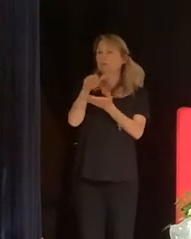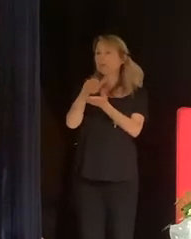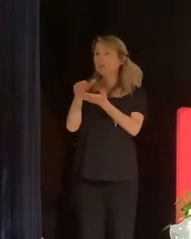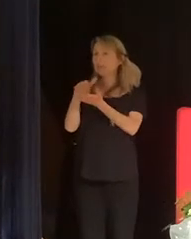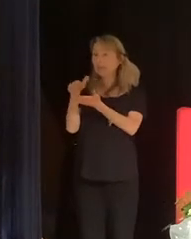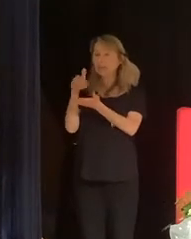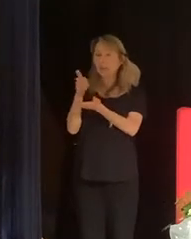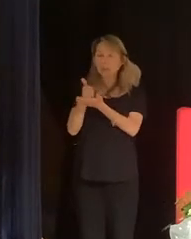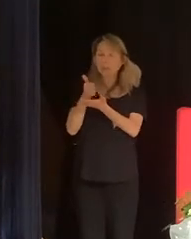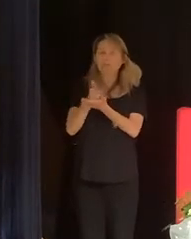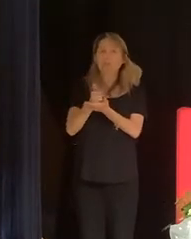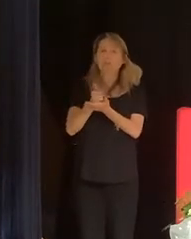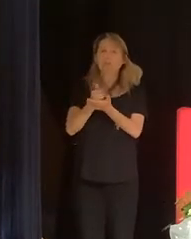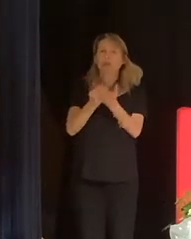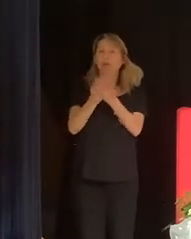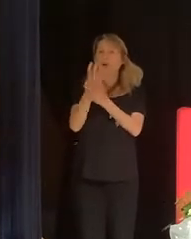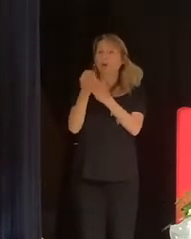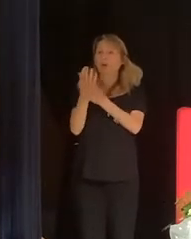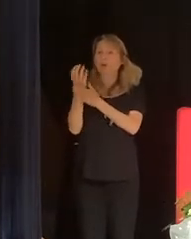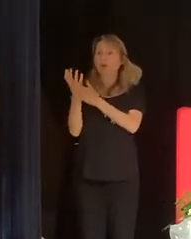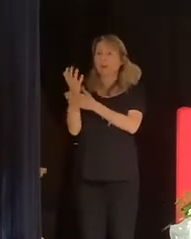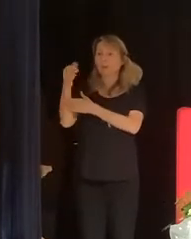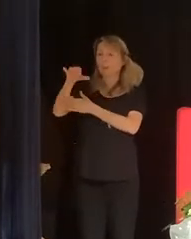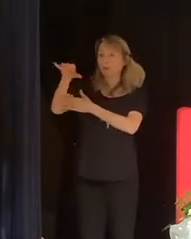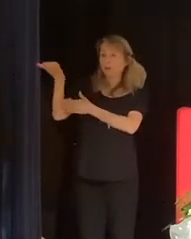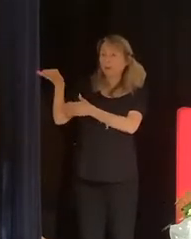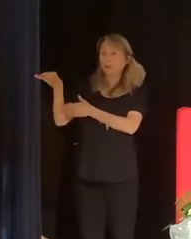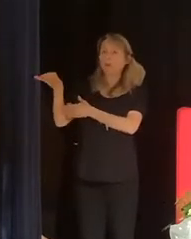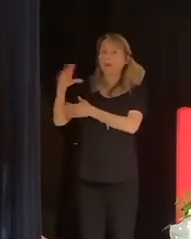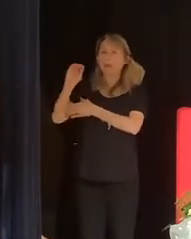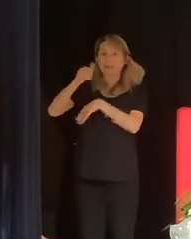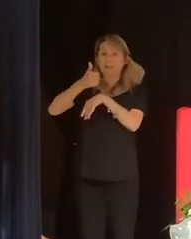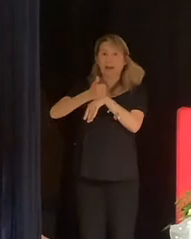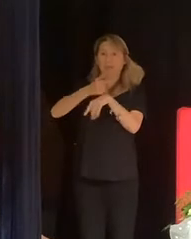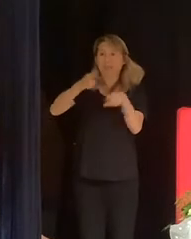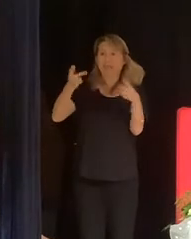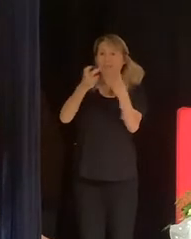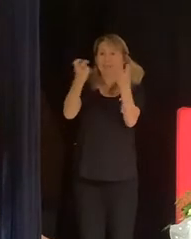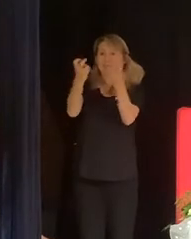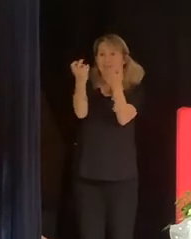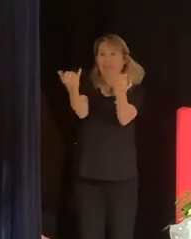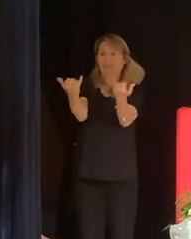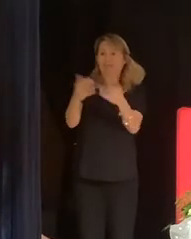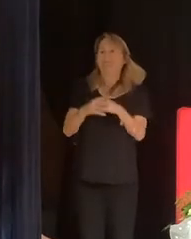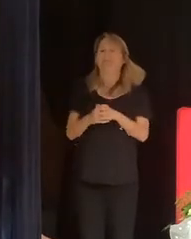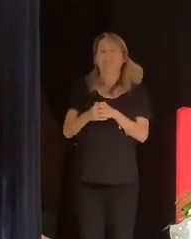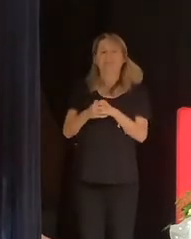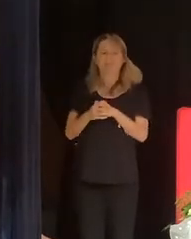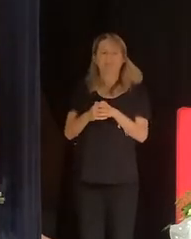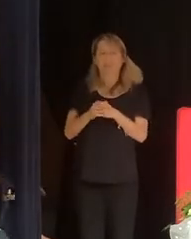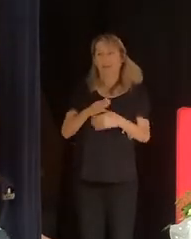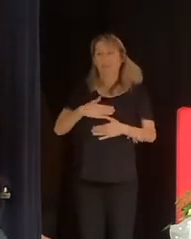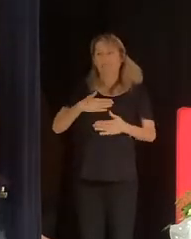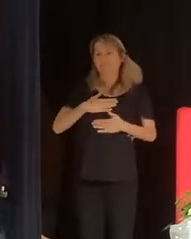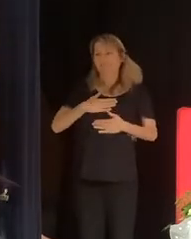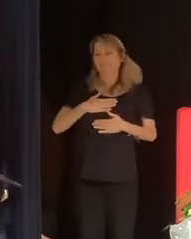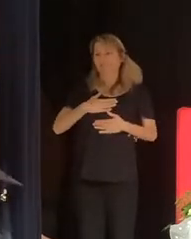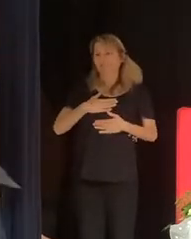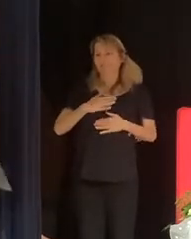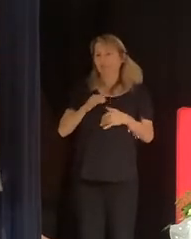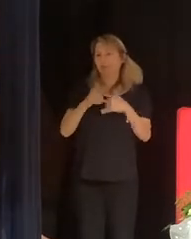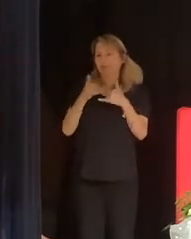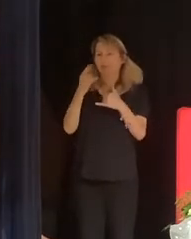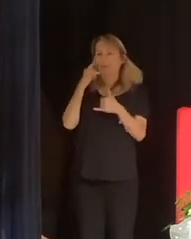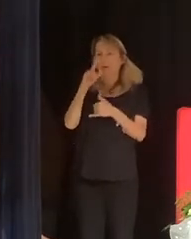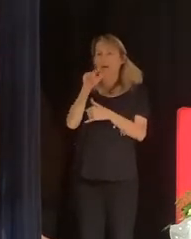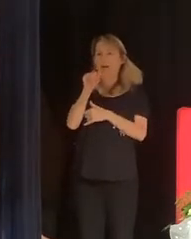in the garden, and he's helped set up the auditorium for our graduation tonight. It is my pleasure to present this award tonight to